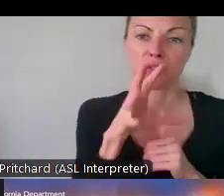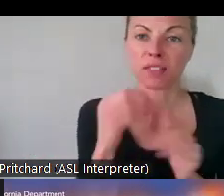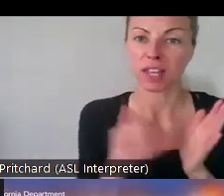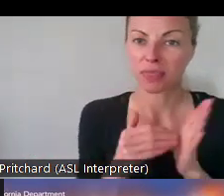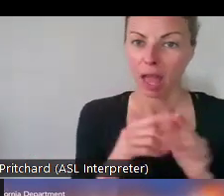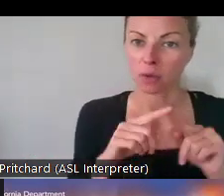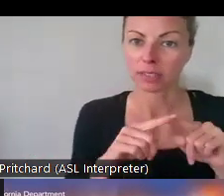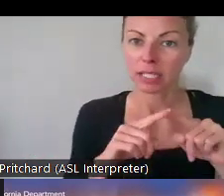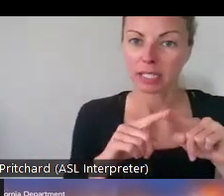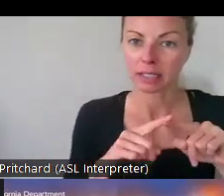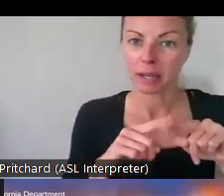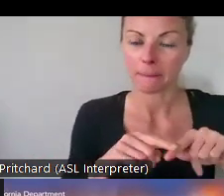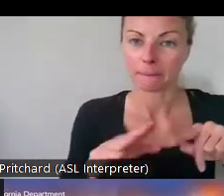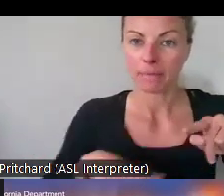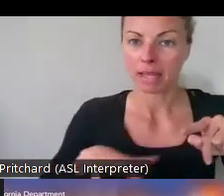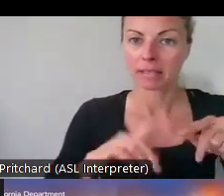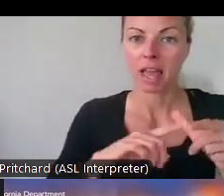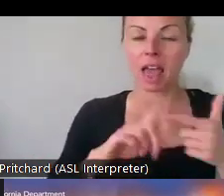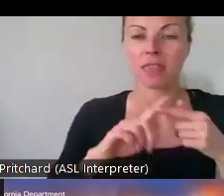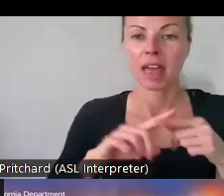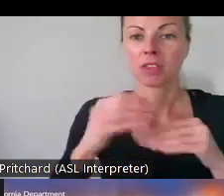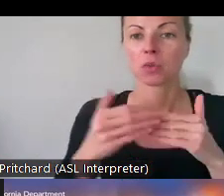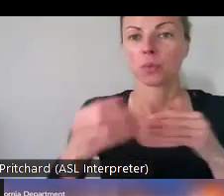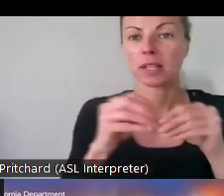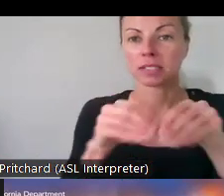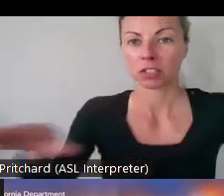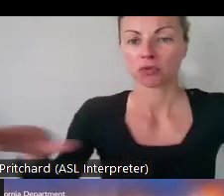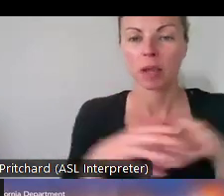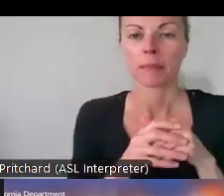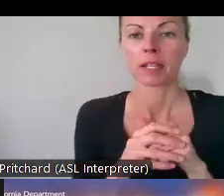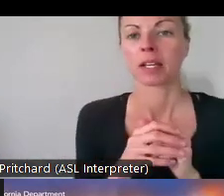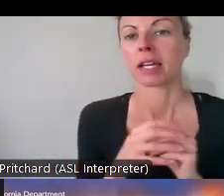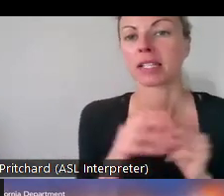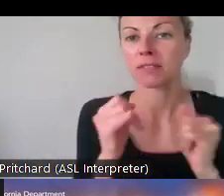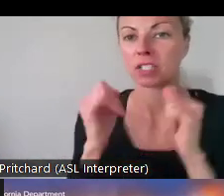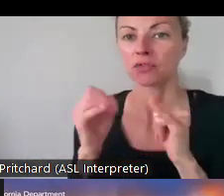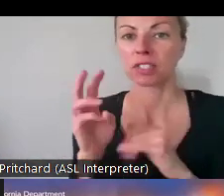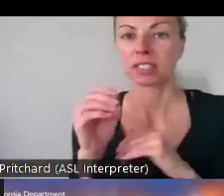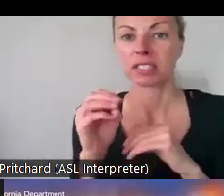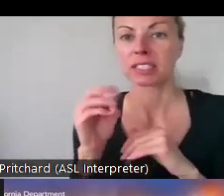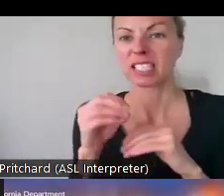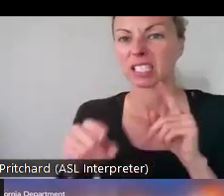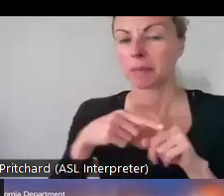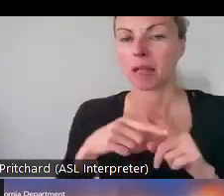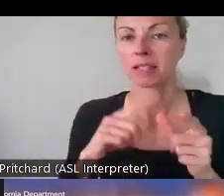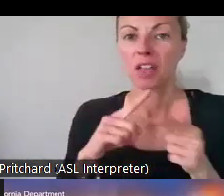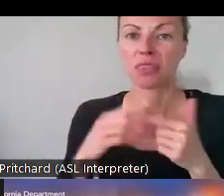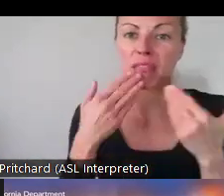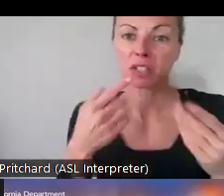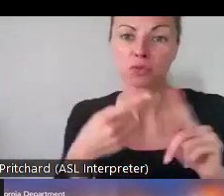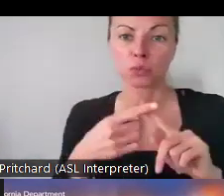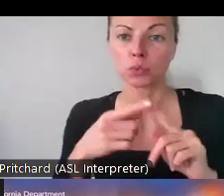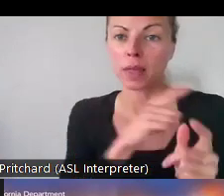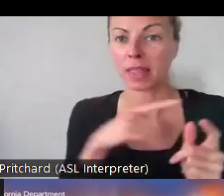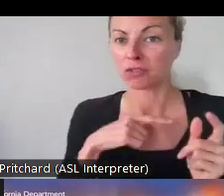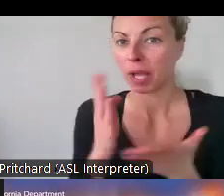base, the rest distributed based upon the number of individuals age 60 plus. And then thanks to a legislative budget